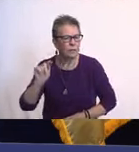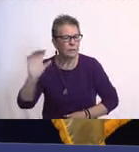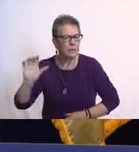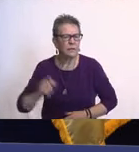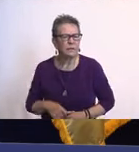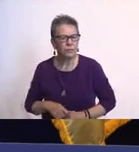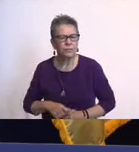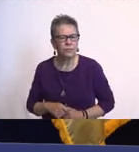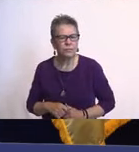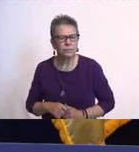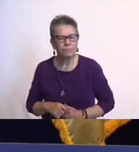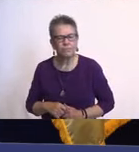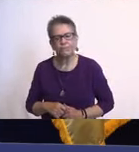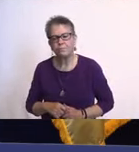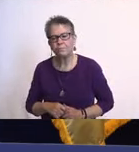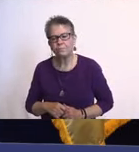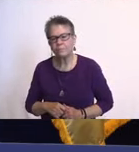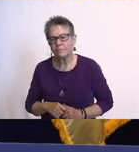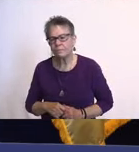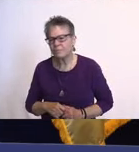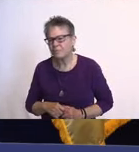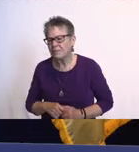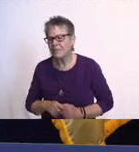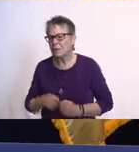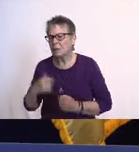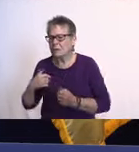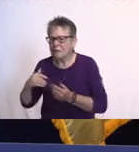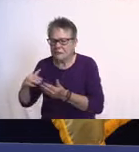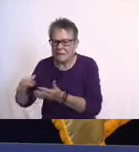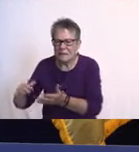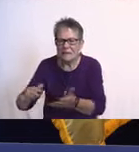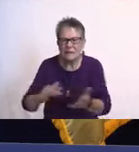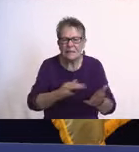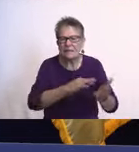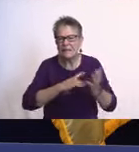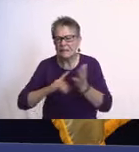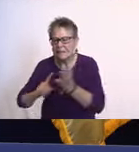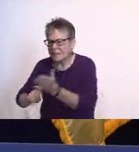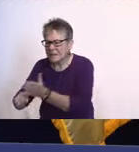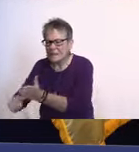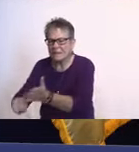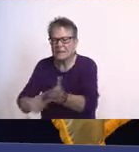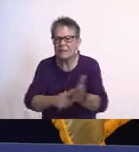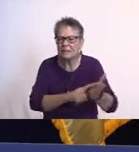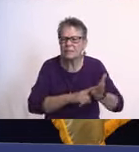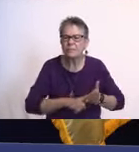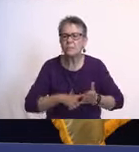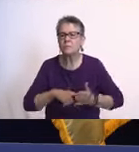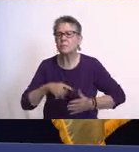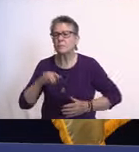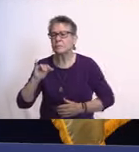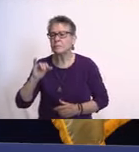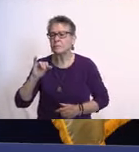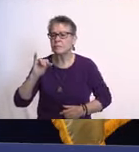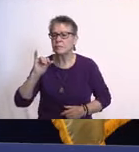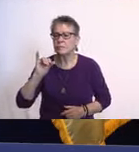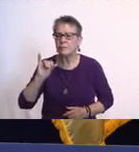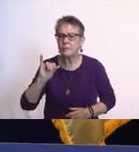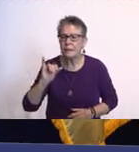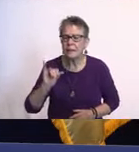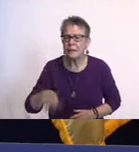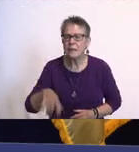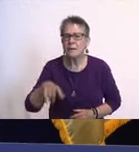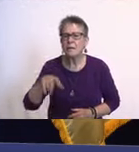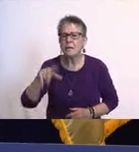The study, based on data from the Los Angeles County Department of Public Health, showed that the primary series is